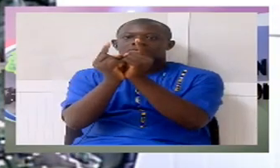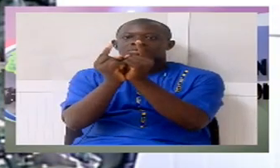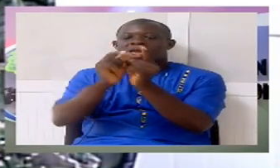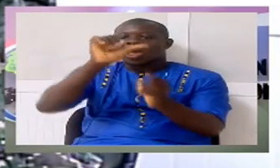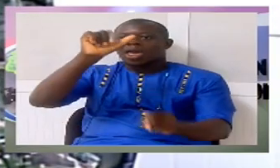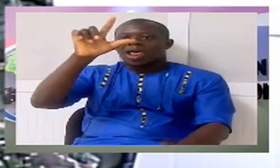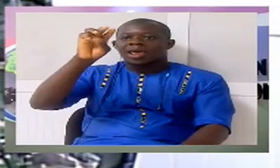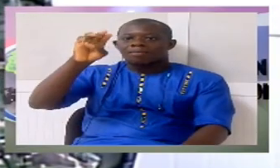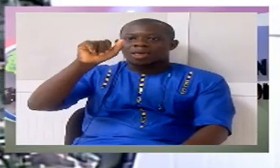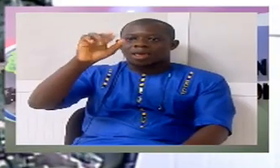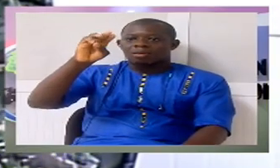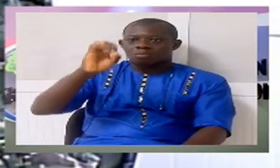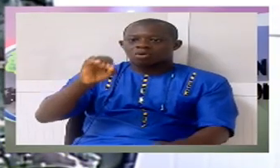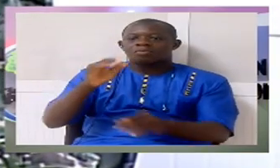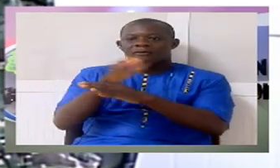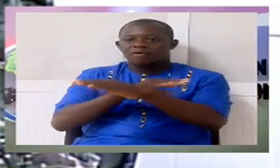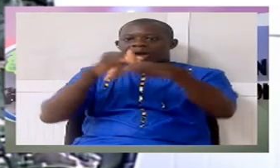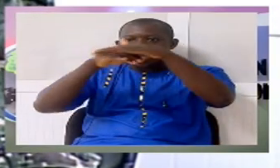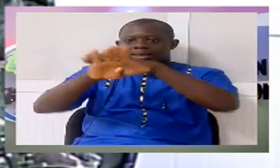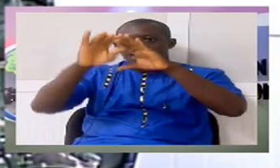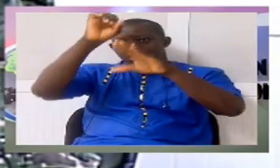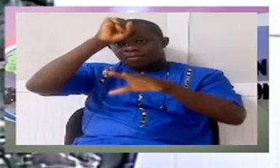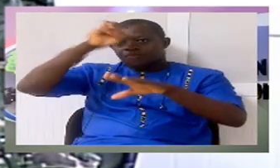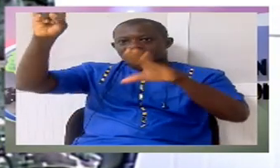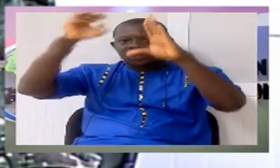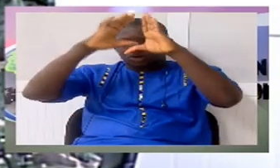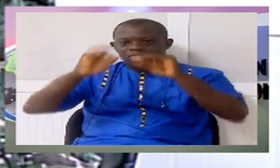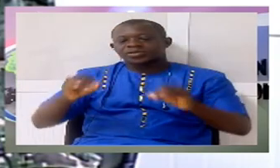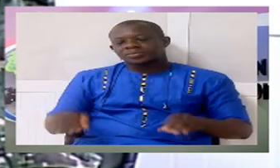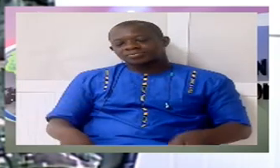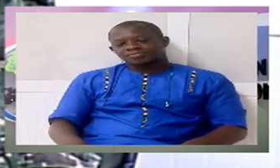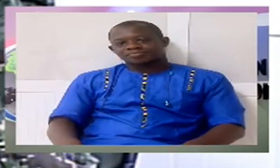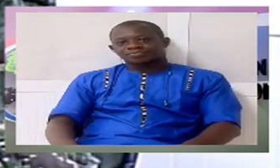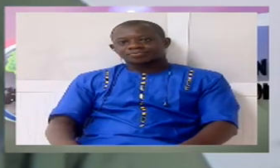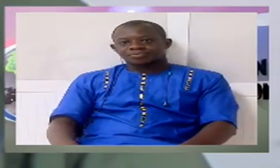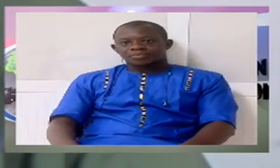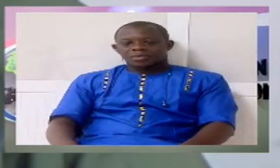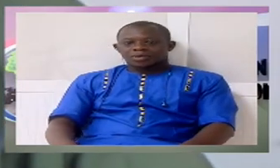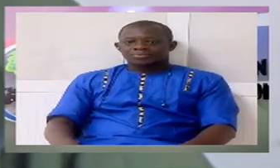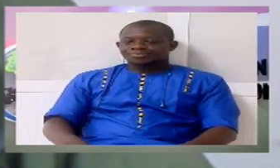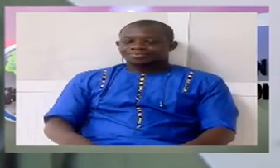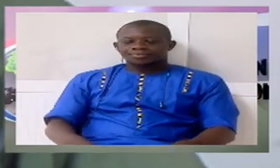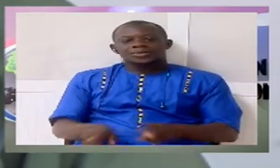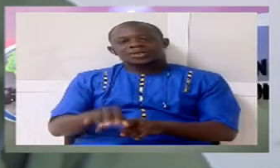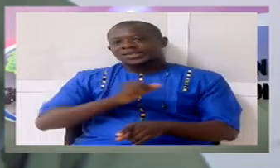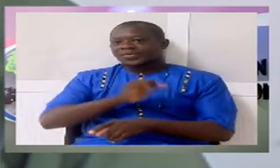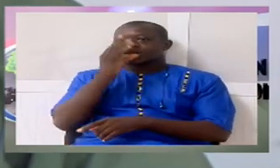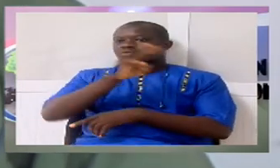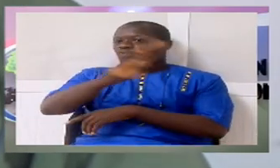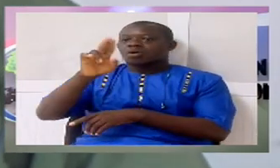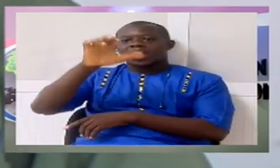president's office. Almamo fa ñene ñu ko jamana bobu sa yoy dem ci president bi di nga fekk Almamo fofu bala nga dugga ci president bi.